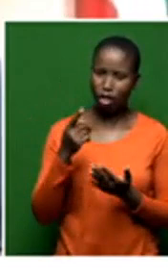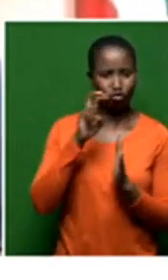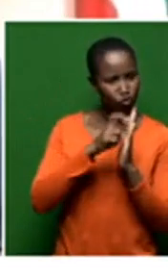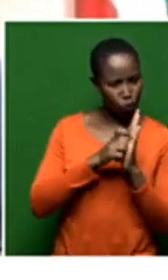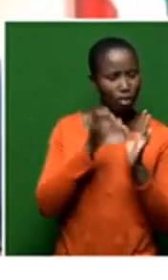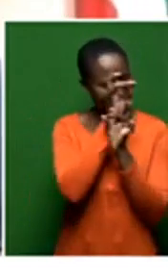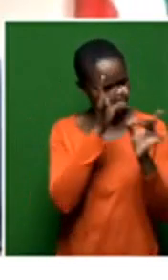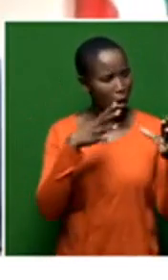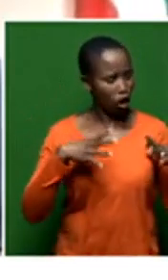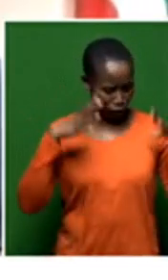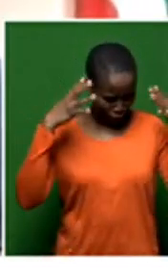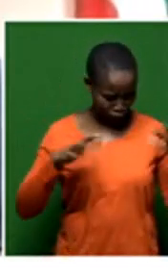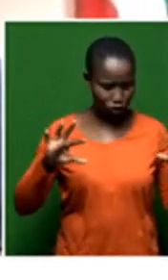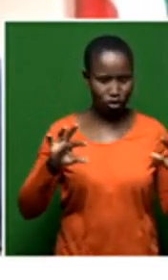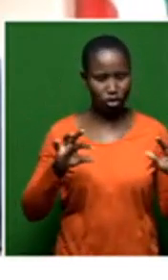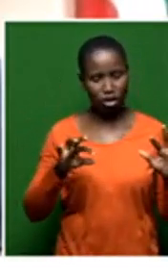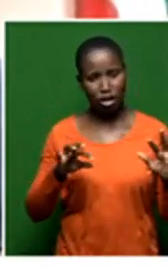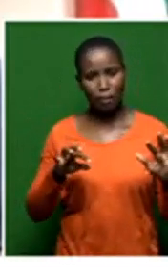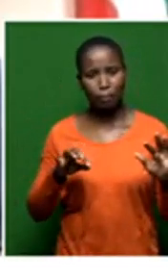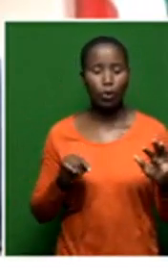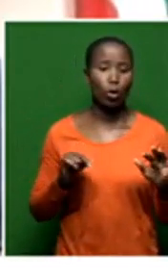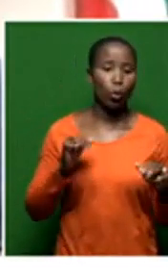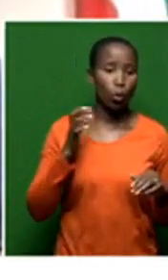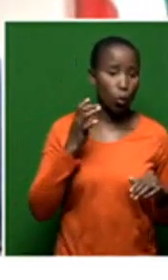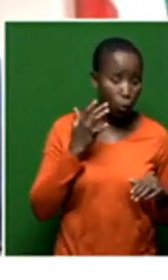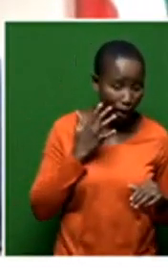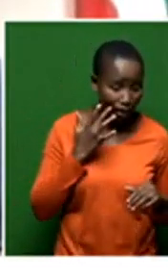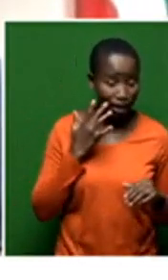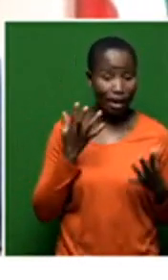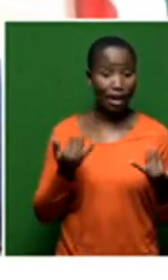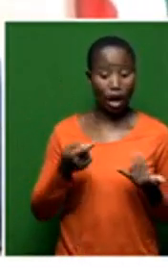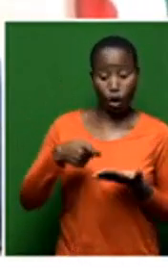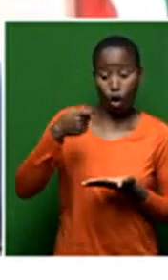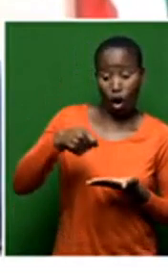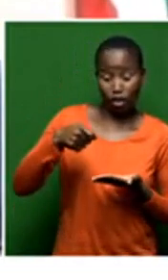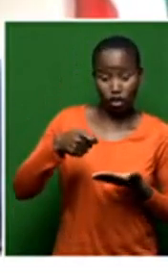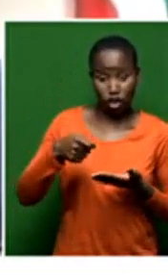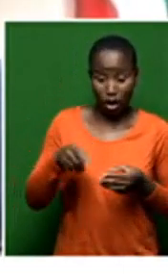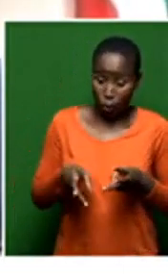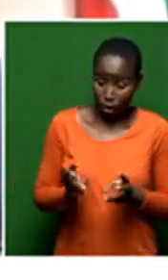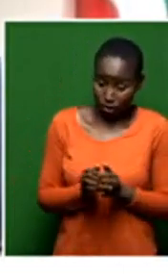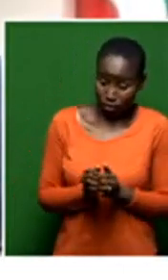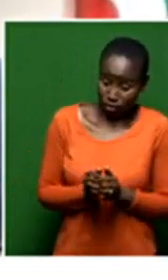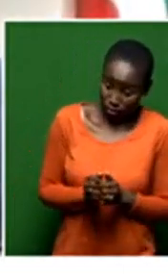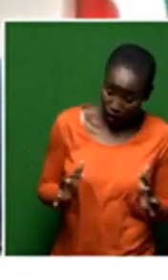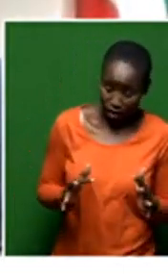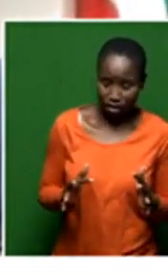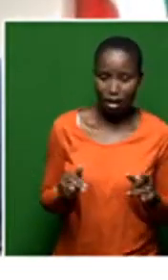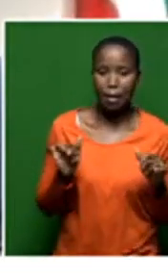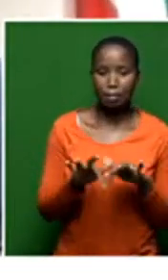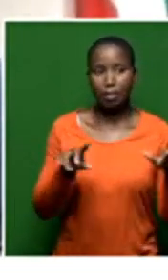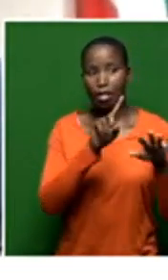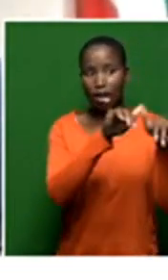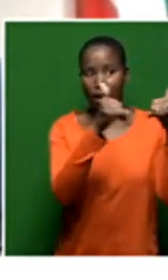rules. So once the simultaneous round auction method, once it commences, bidders